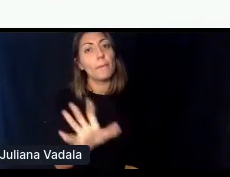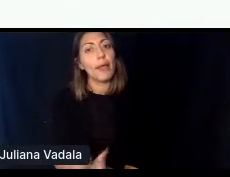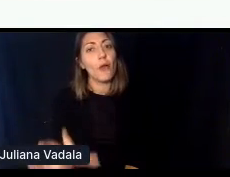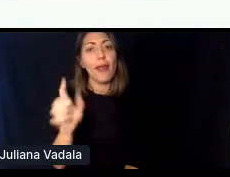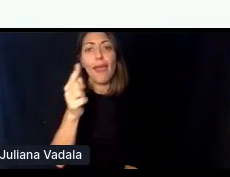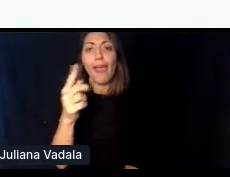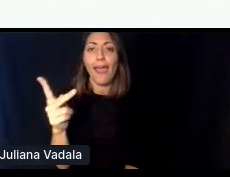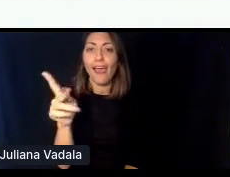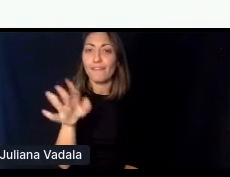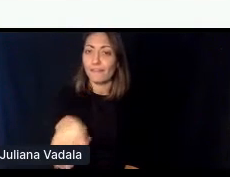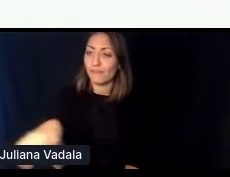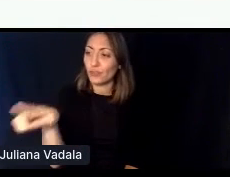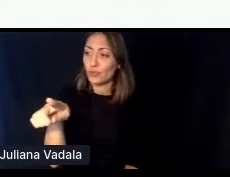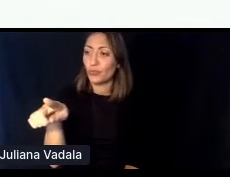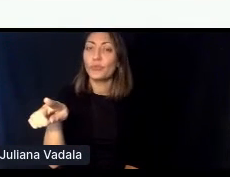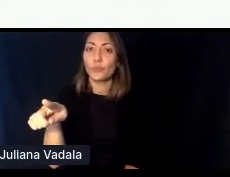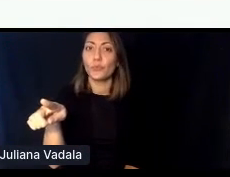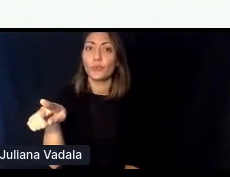half, it's challenging.